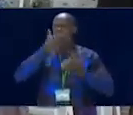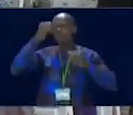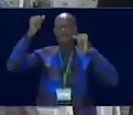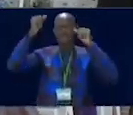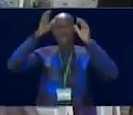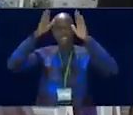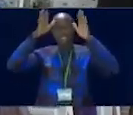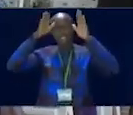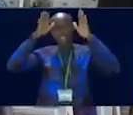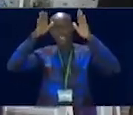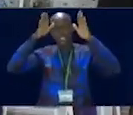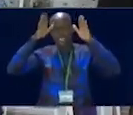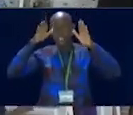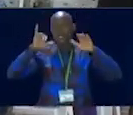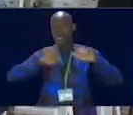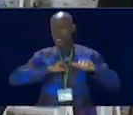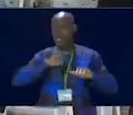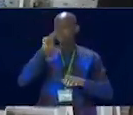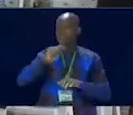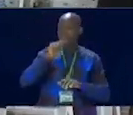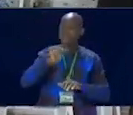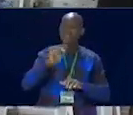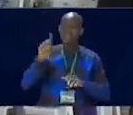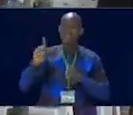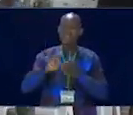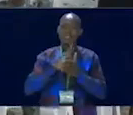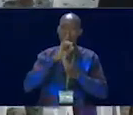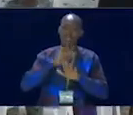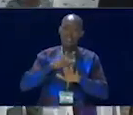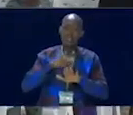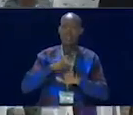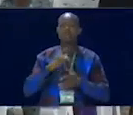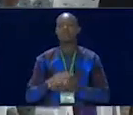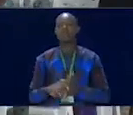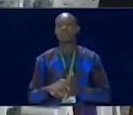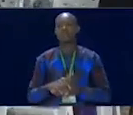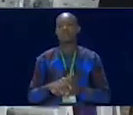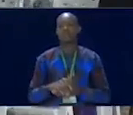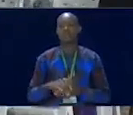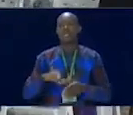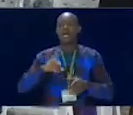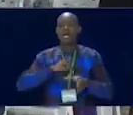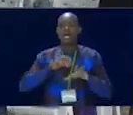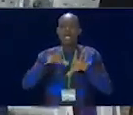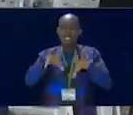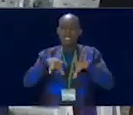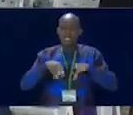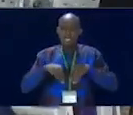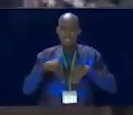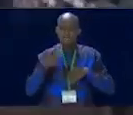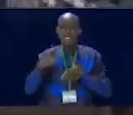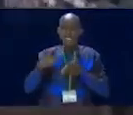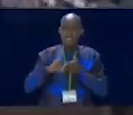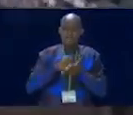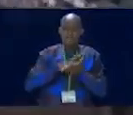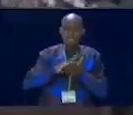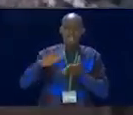I need a divine touch. I receive a divine